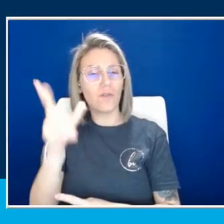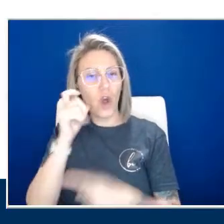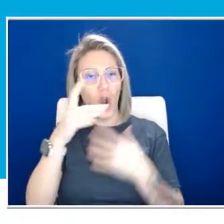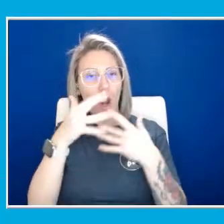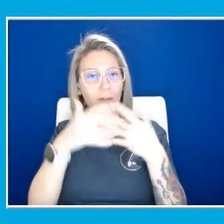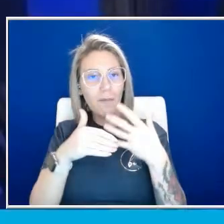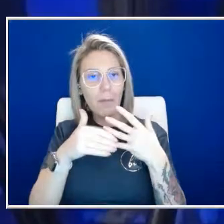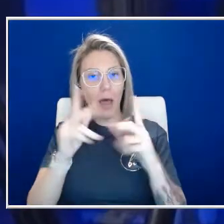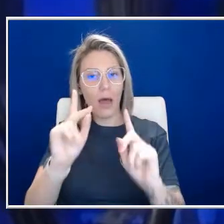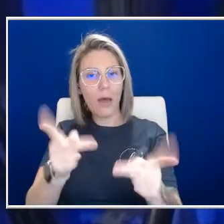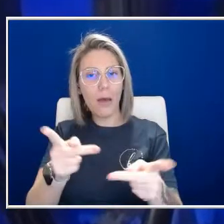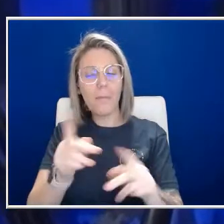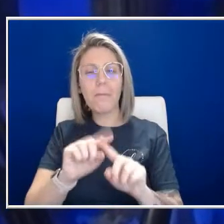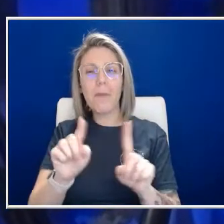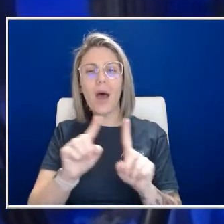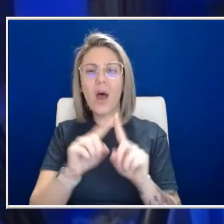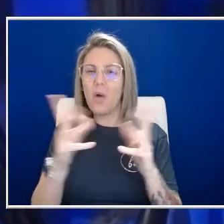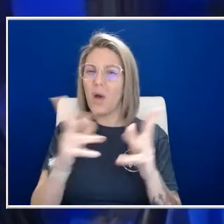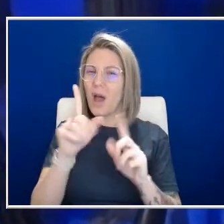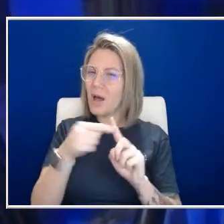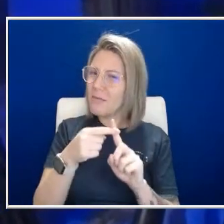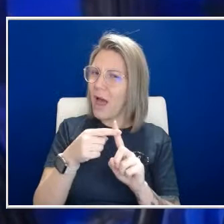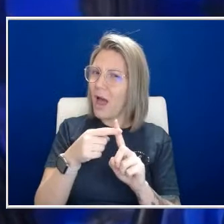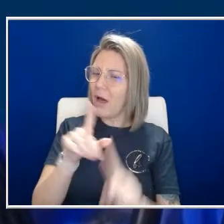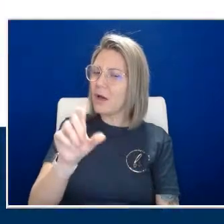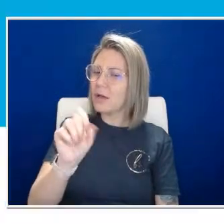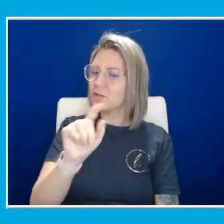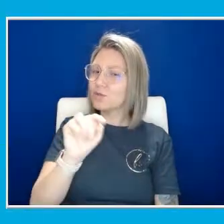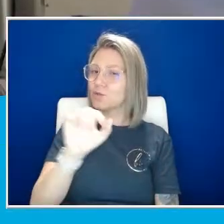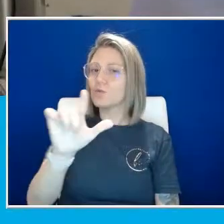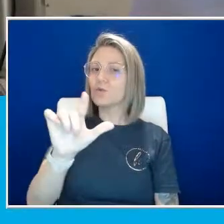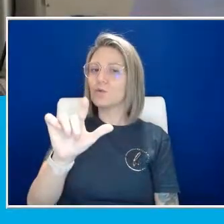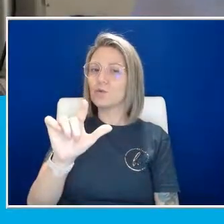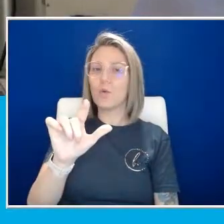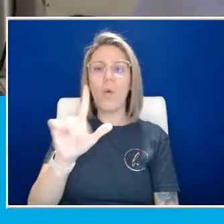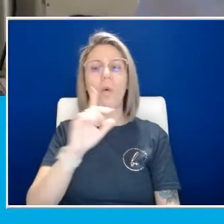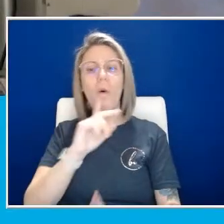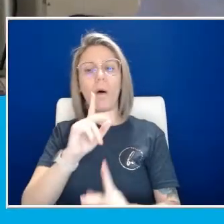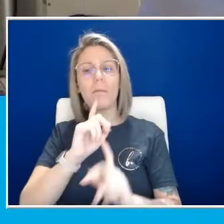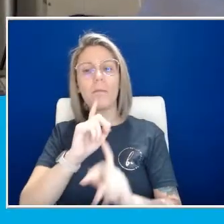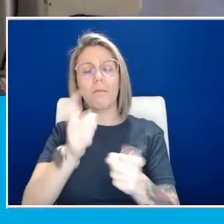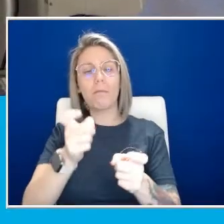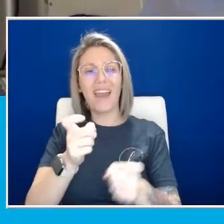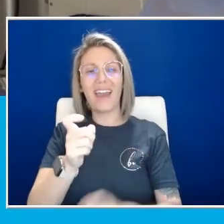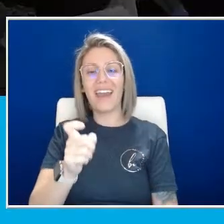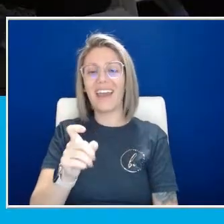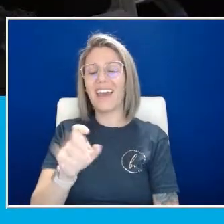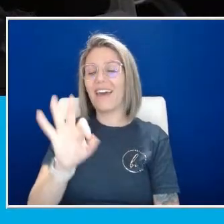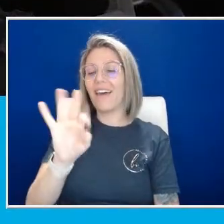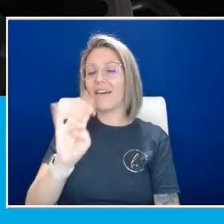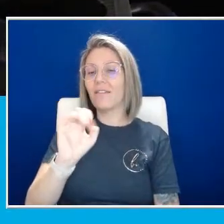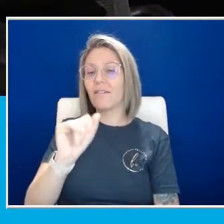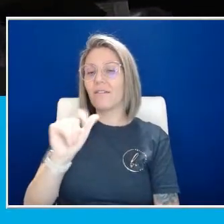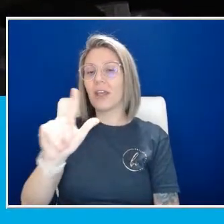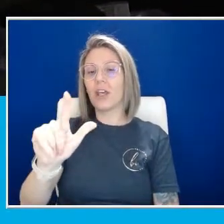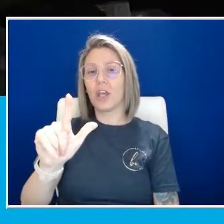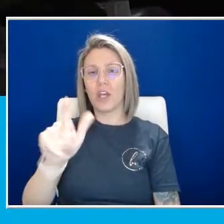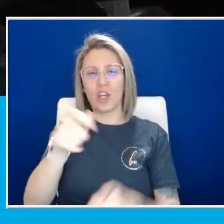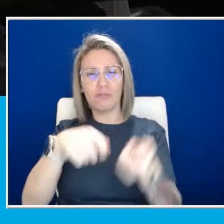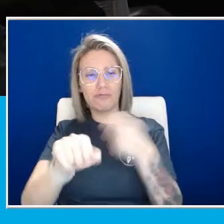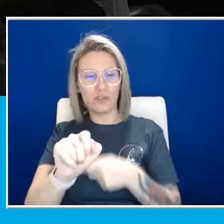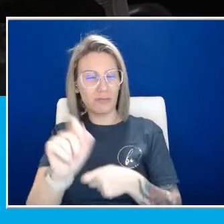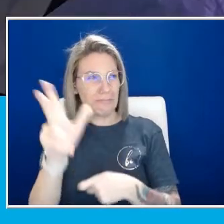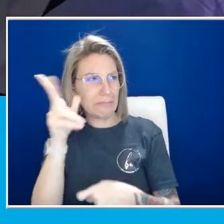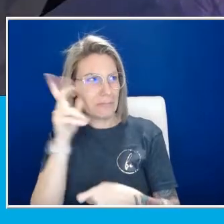stool bank? I'm Jessica Lovell on the next Open Mics with Dr. Stites. Fecal transplants. While it might sound strange and even kind